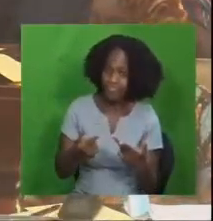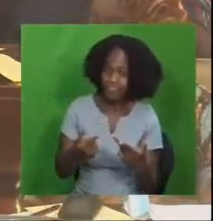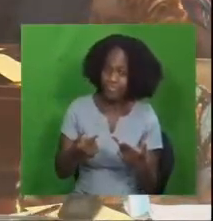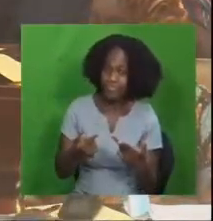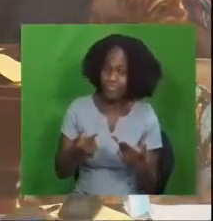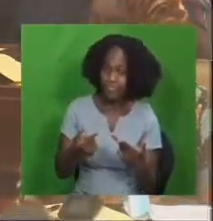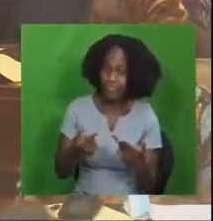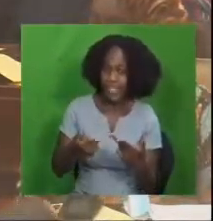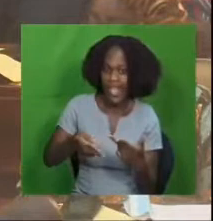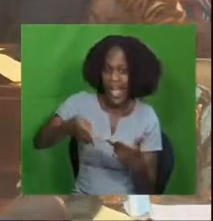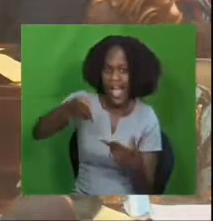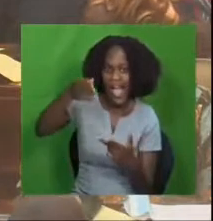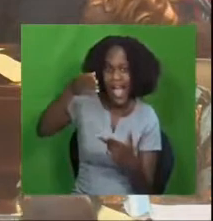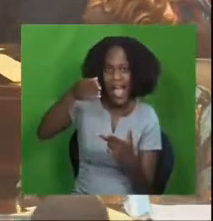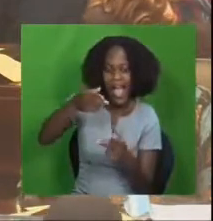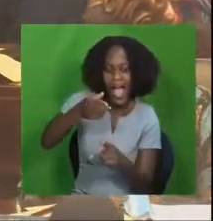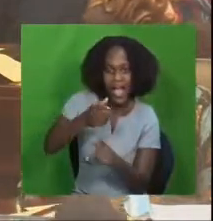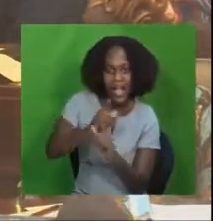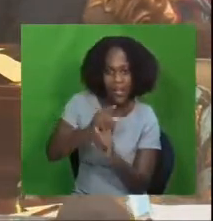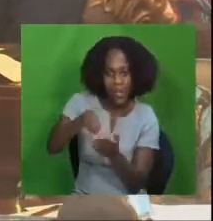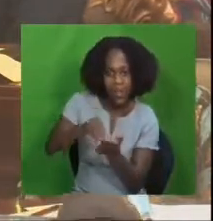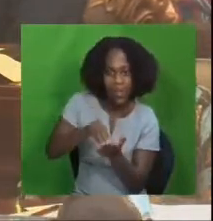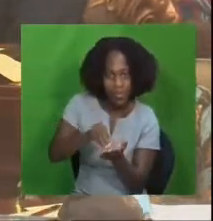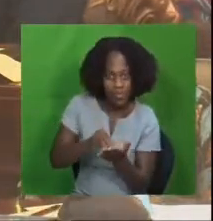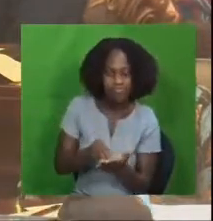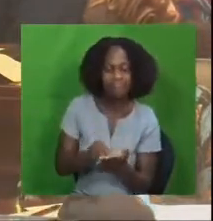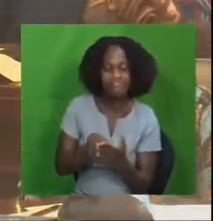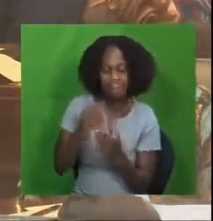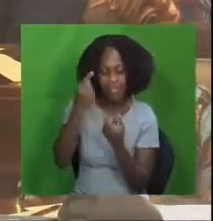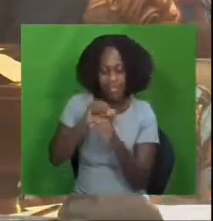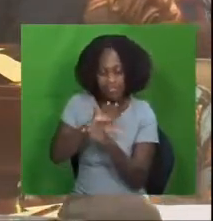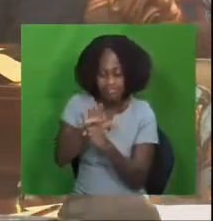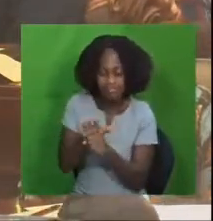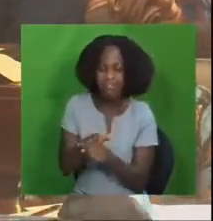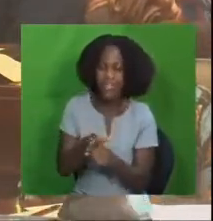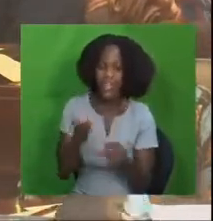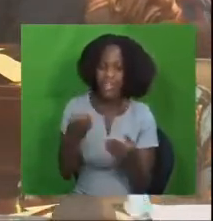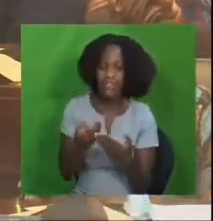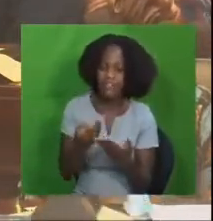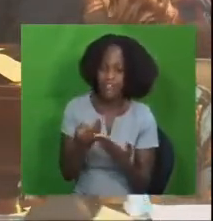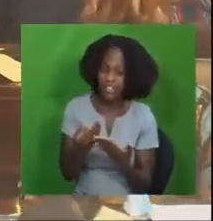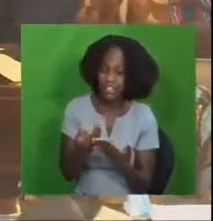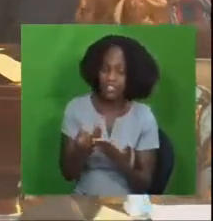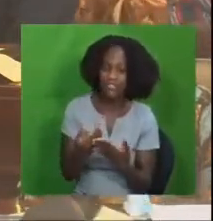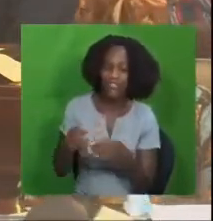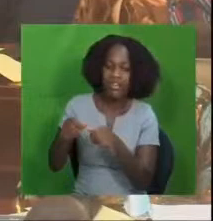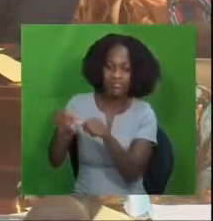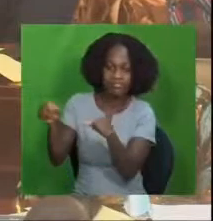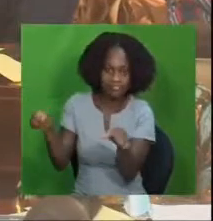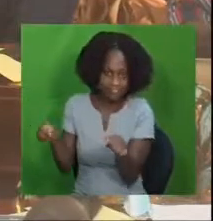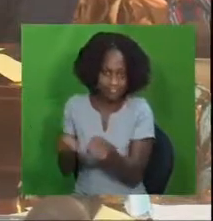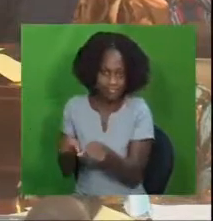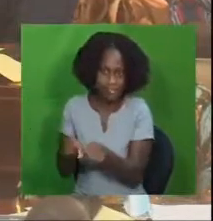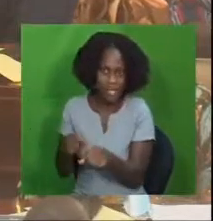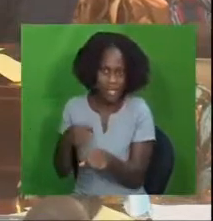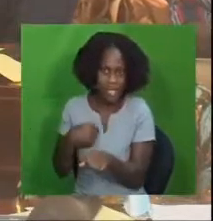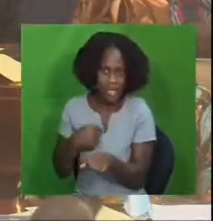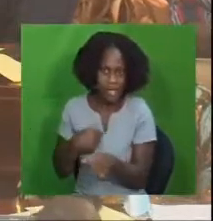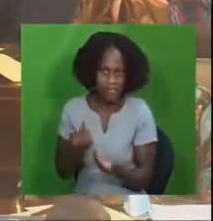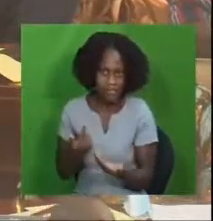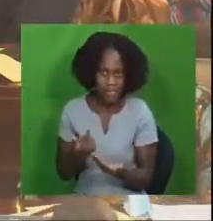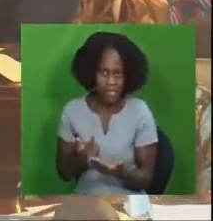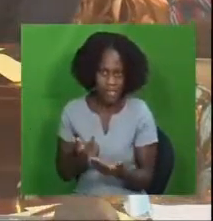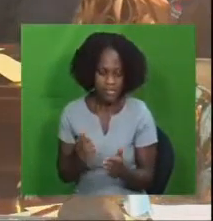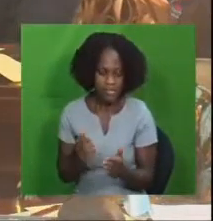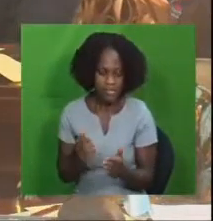high debt levels as a result of the COVID-19 pandemic and the financial sector bailout. So, Mr. Speaker, I urge my brothers on the